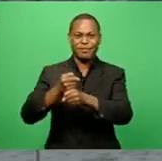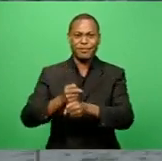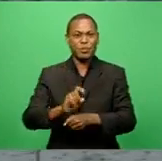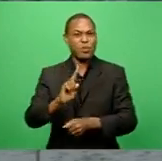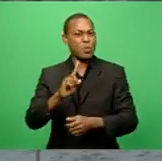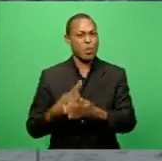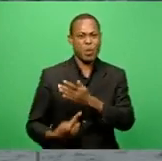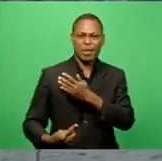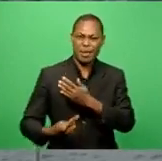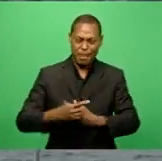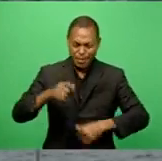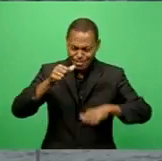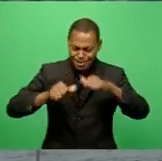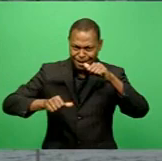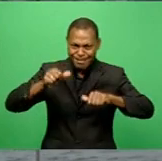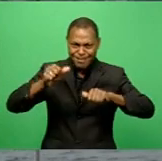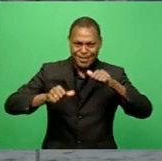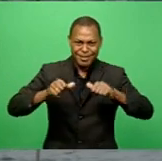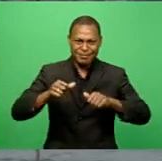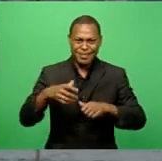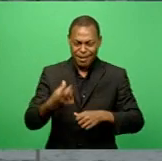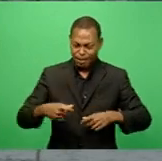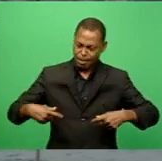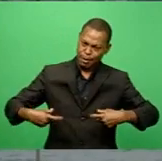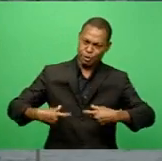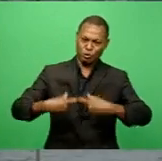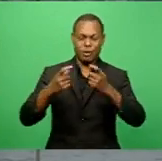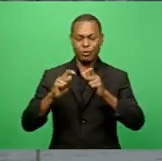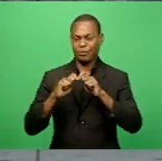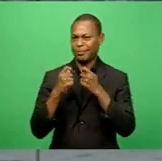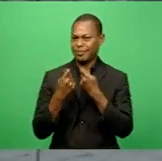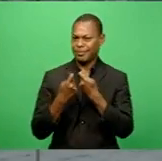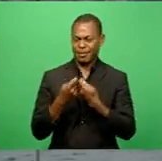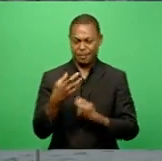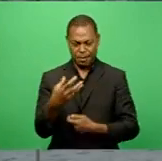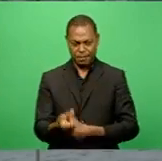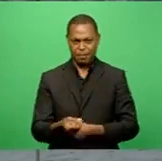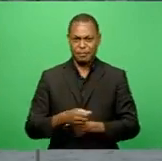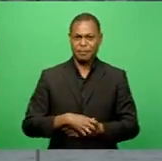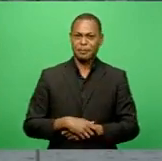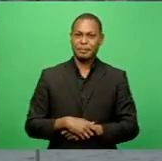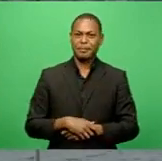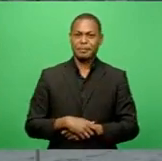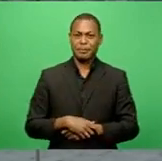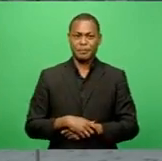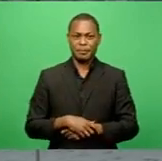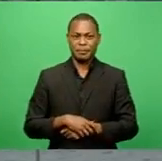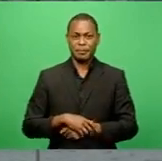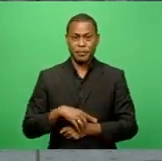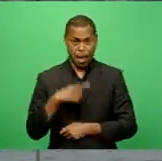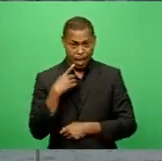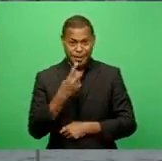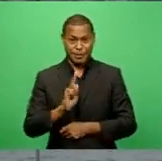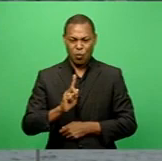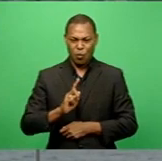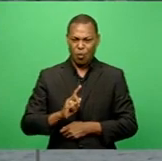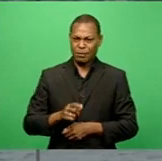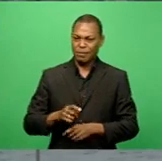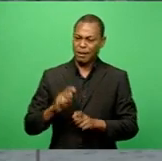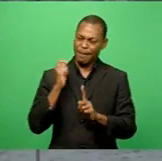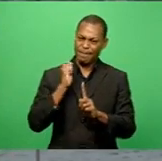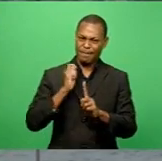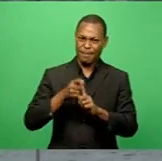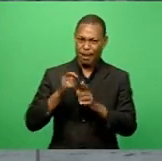initial assessment carried out so far and the challenges faced by the teams. Rocco says they will target maritime areas